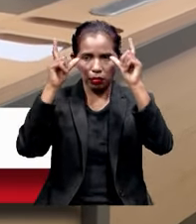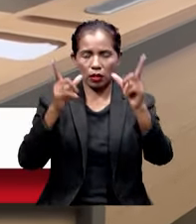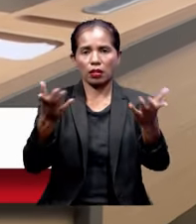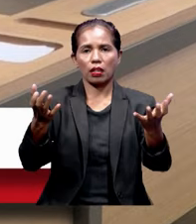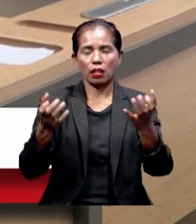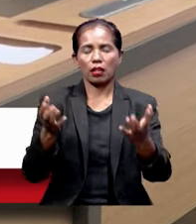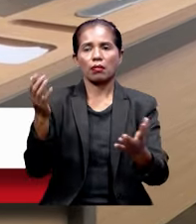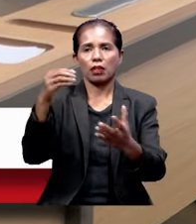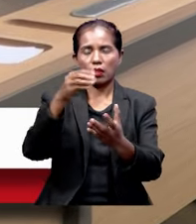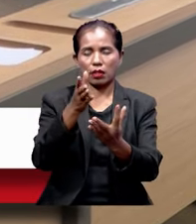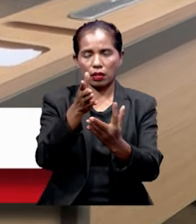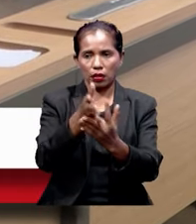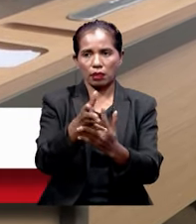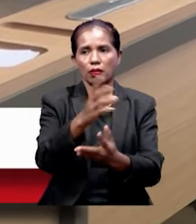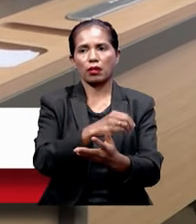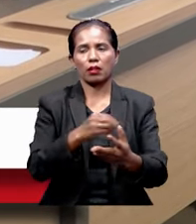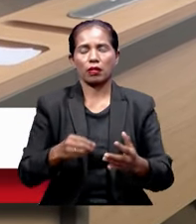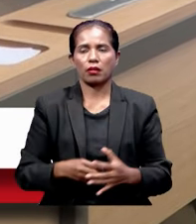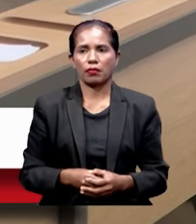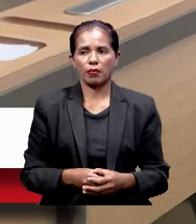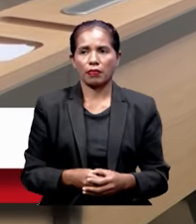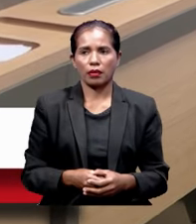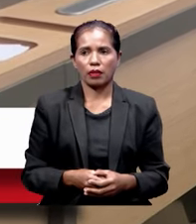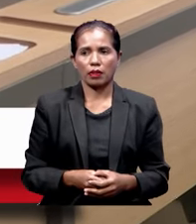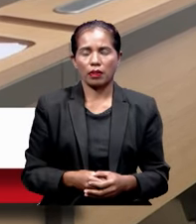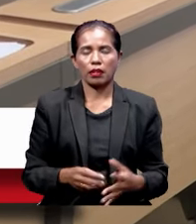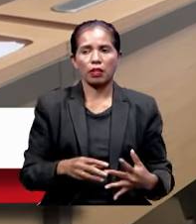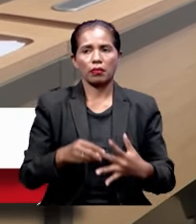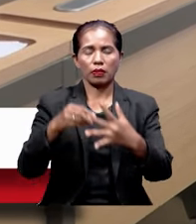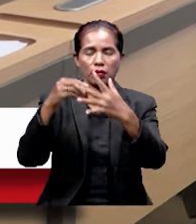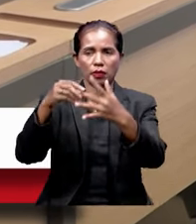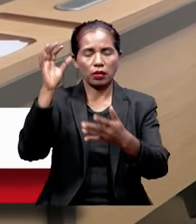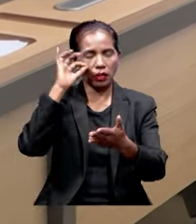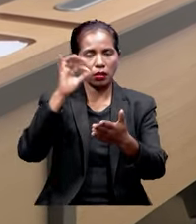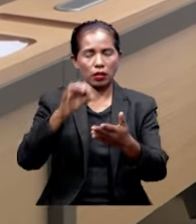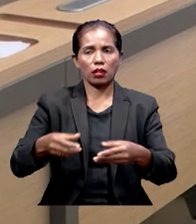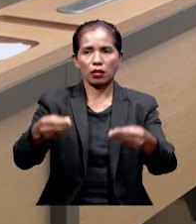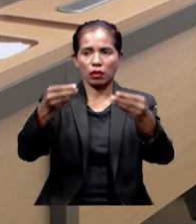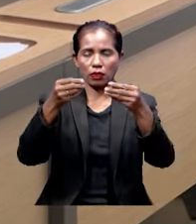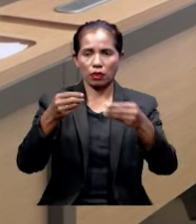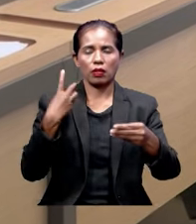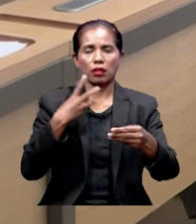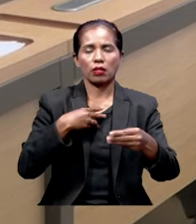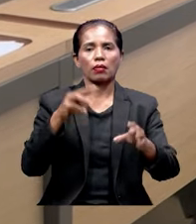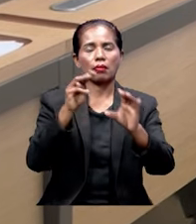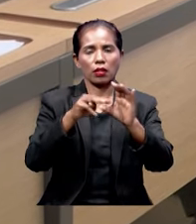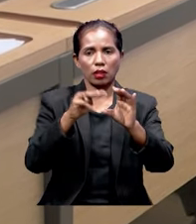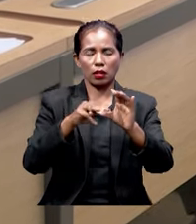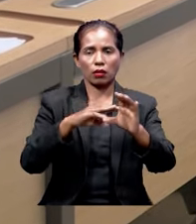both in the bilateral and the multilateral tracks, especially for the successful conclusion of market access